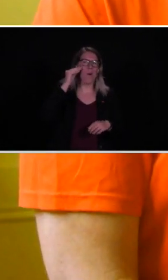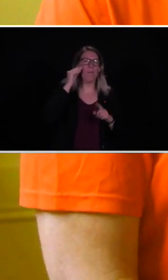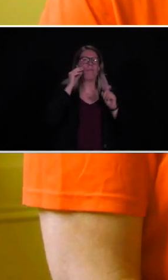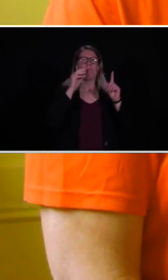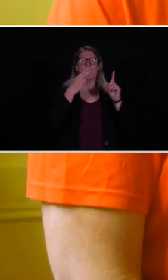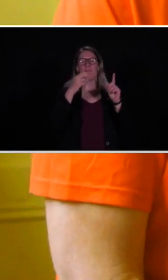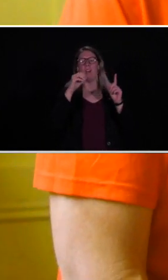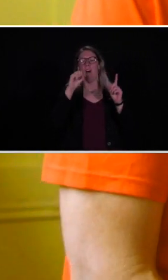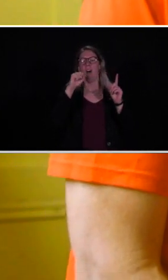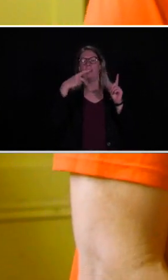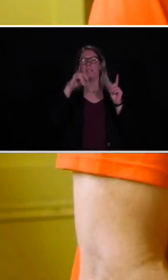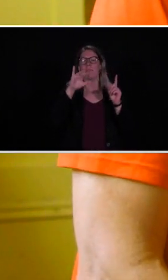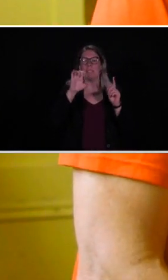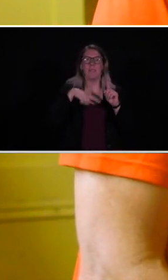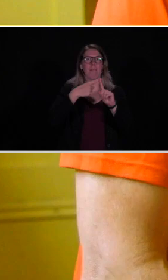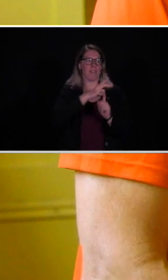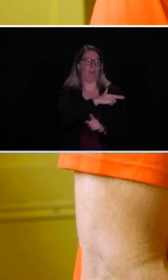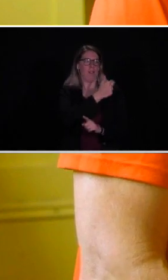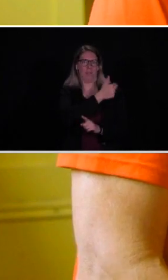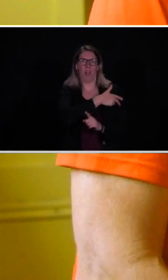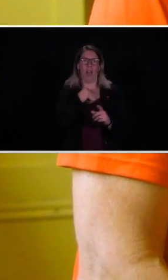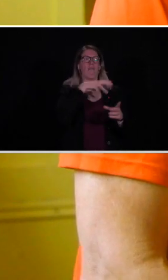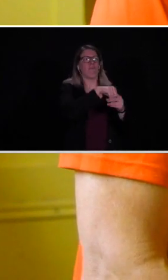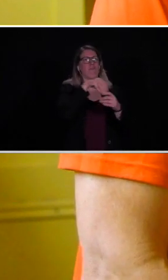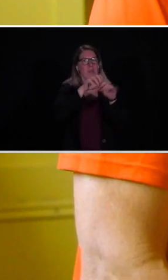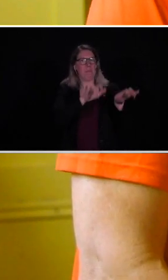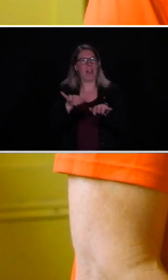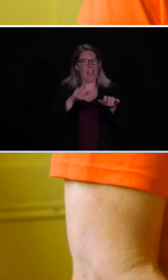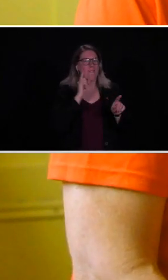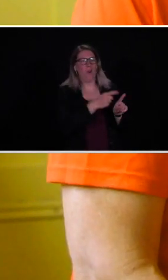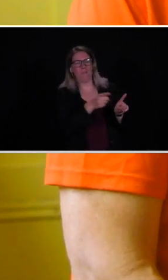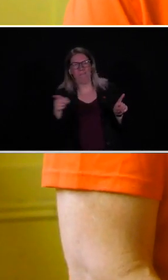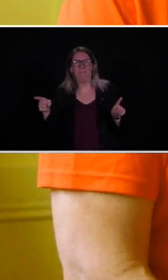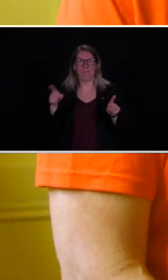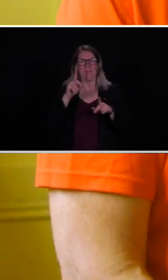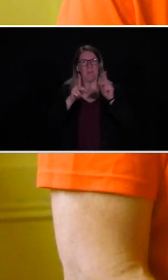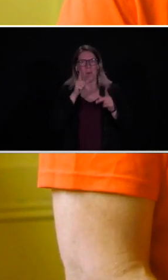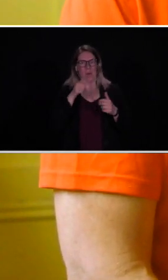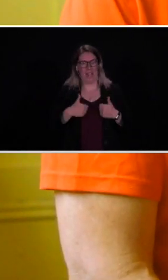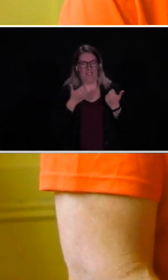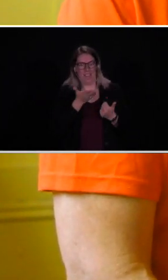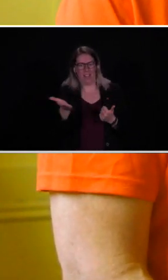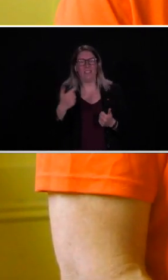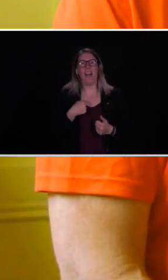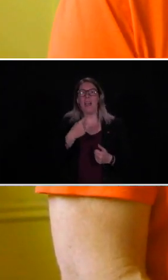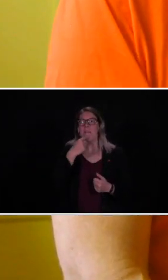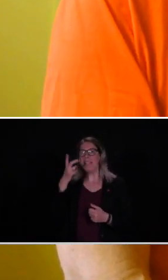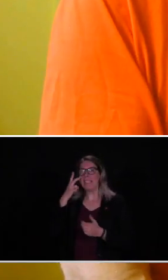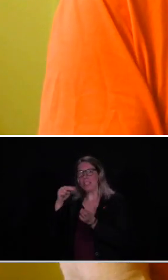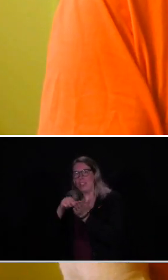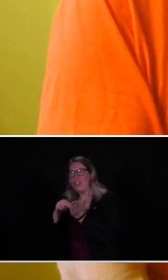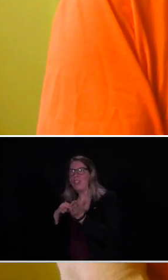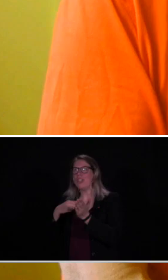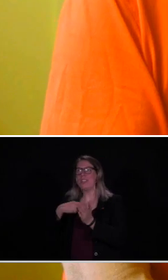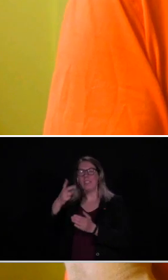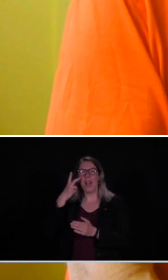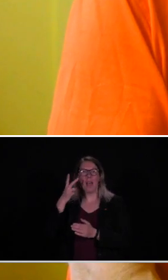and Lionsgate Hospital. I miss seeing the residents and playing for them. I miss seeing the frontline workers. Thank you for doing such a great